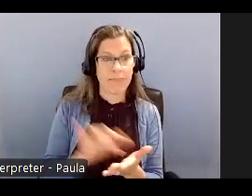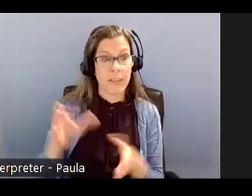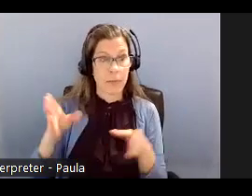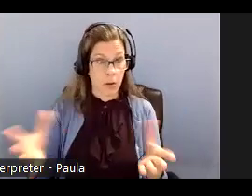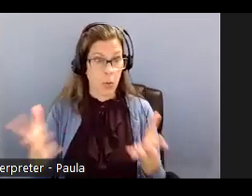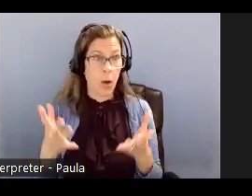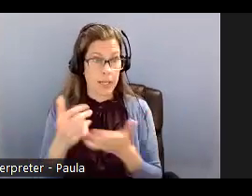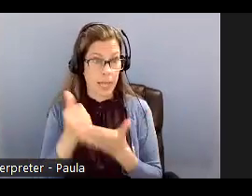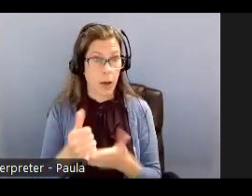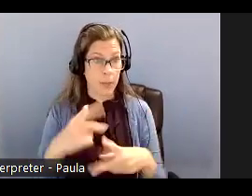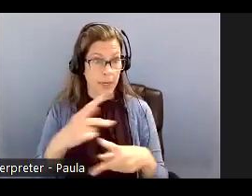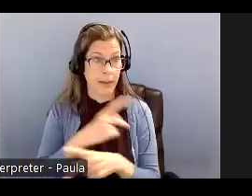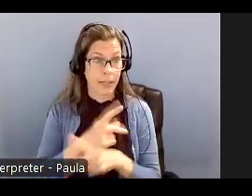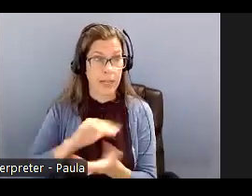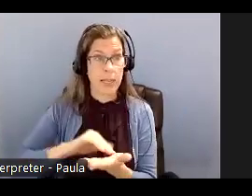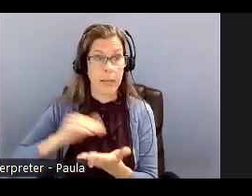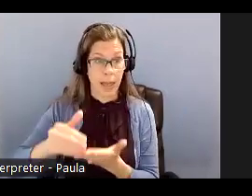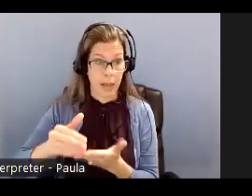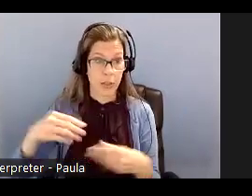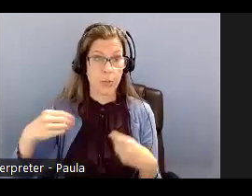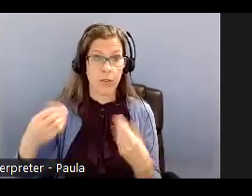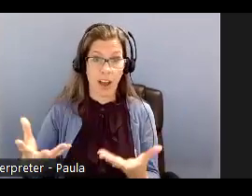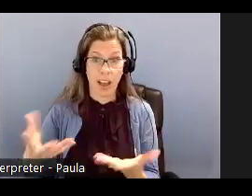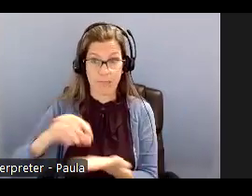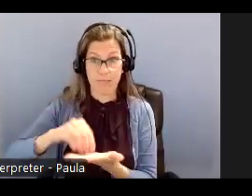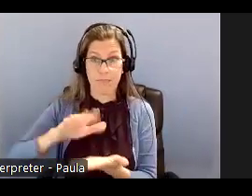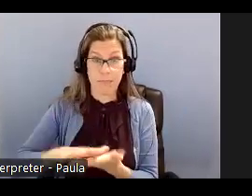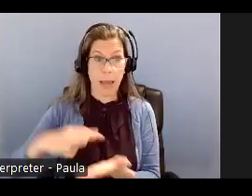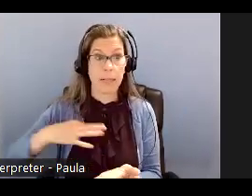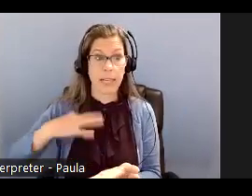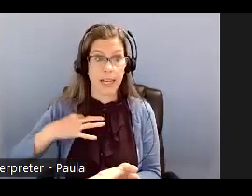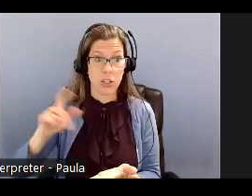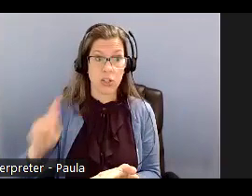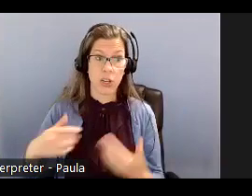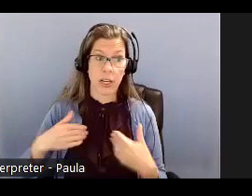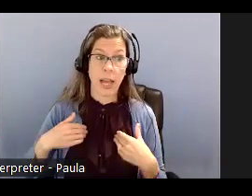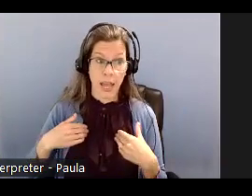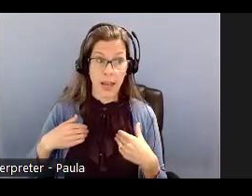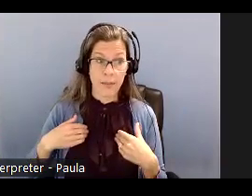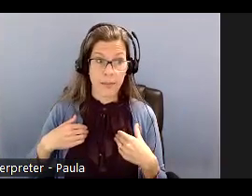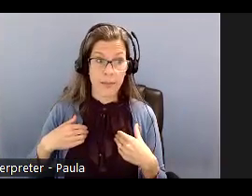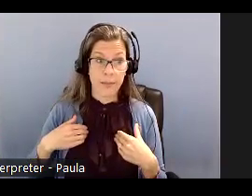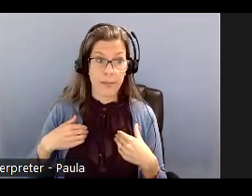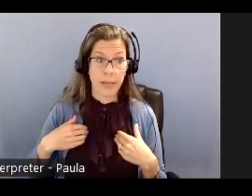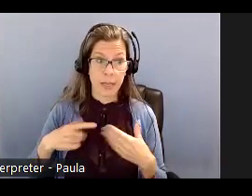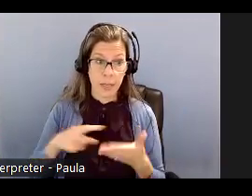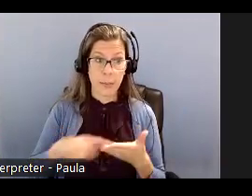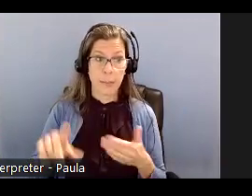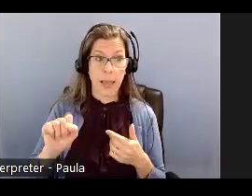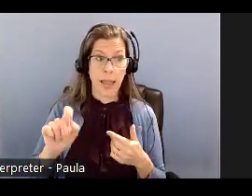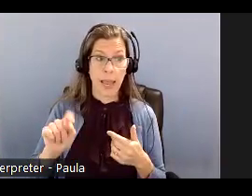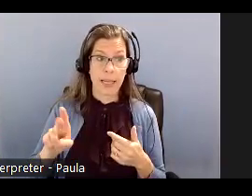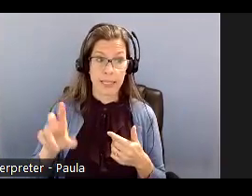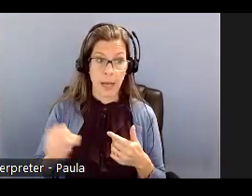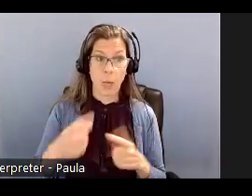help calculating the amount to provide on their application, they should have their wage stubs, at least a month